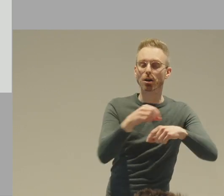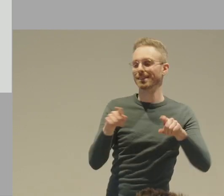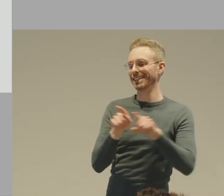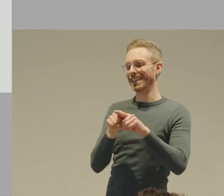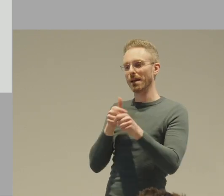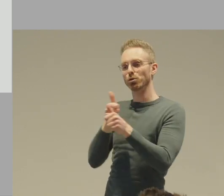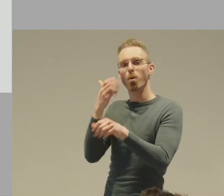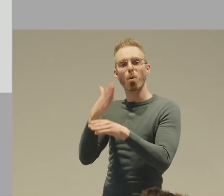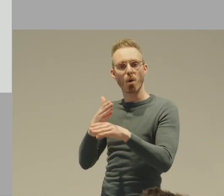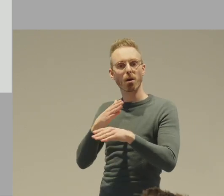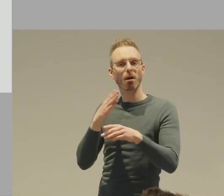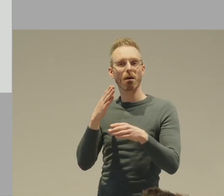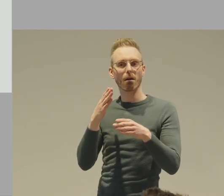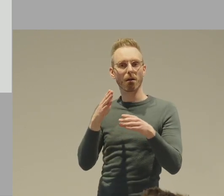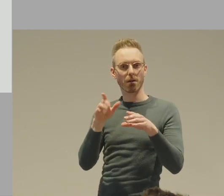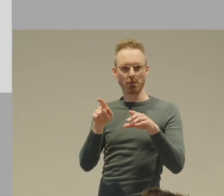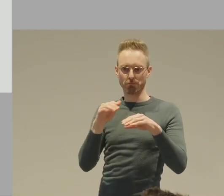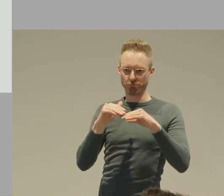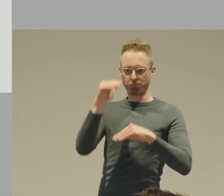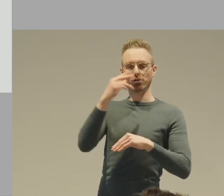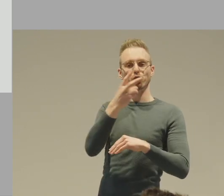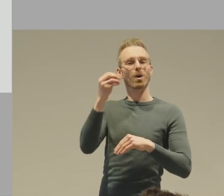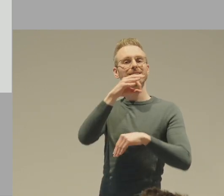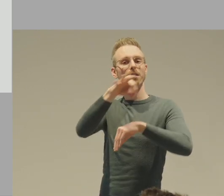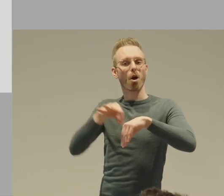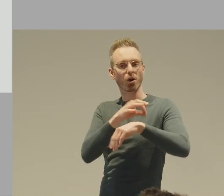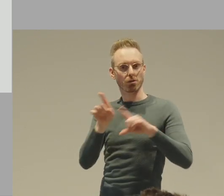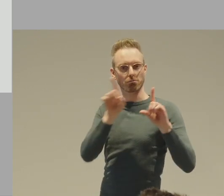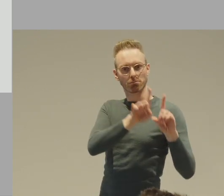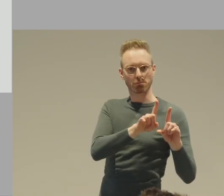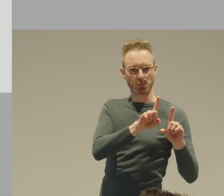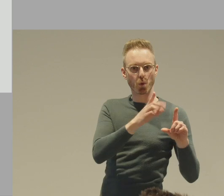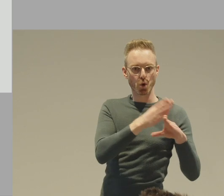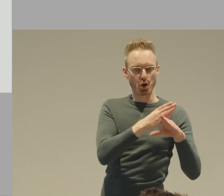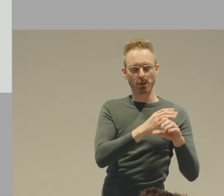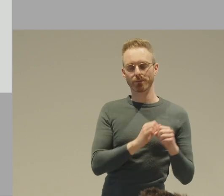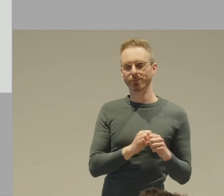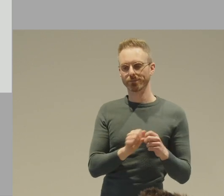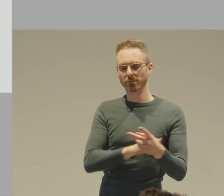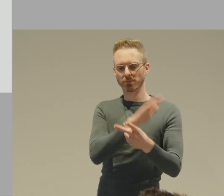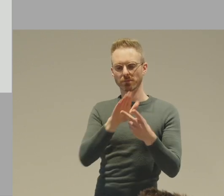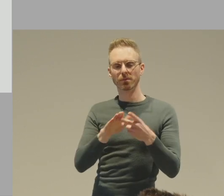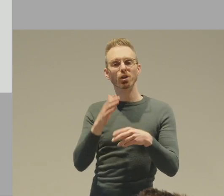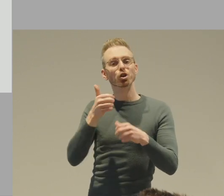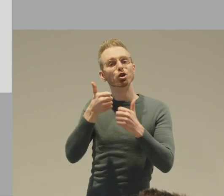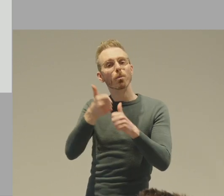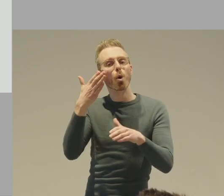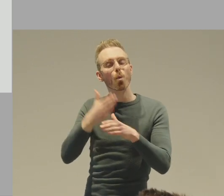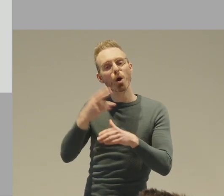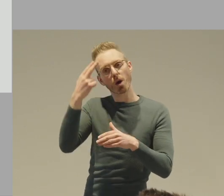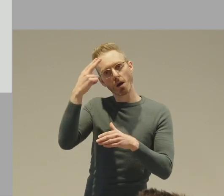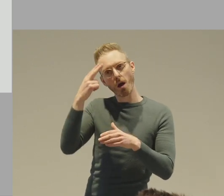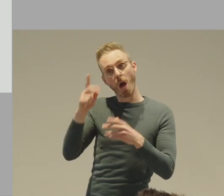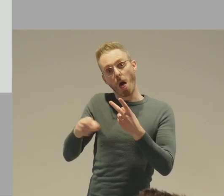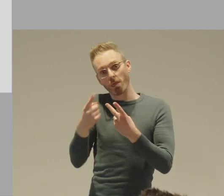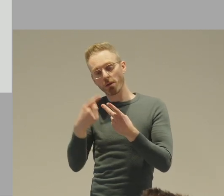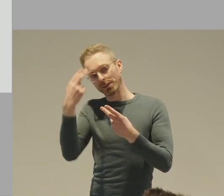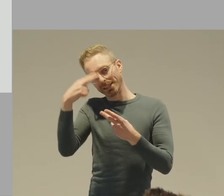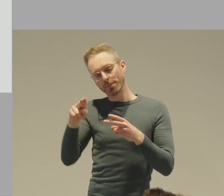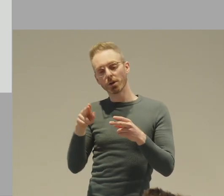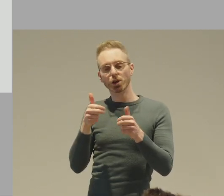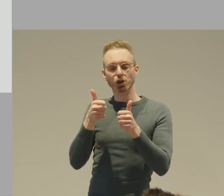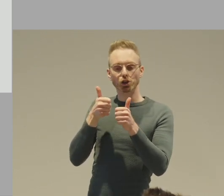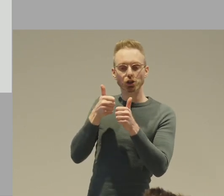that. The other is job replacement. This is where the customer is not performing the full